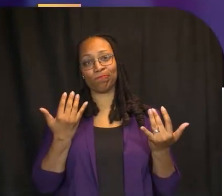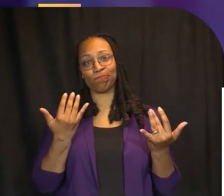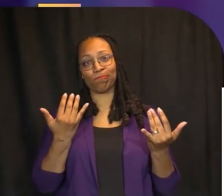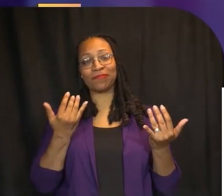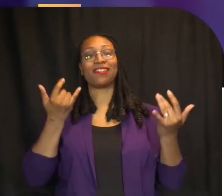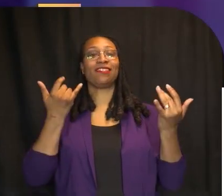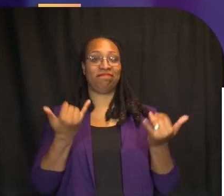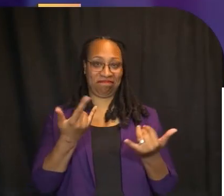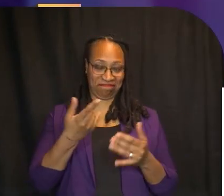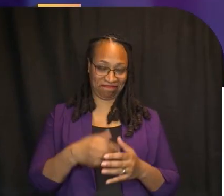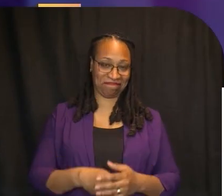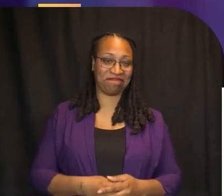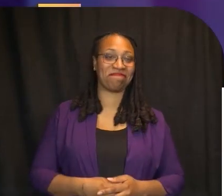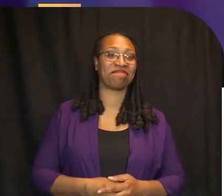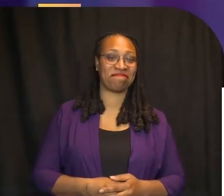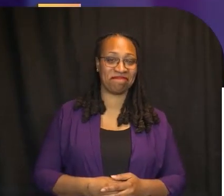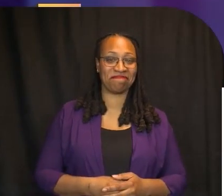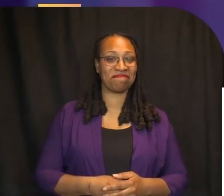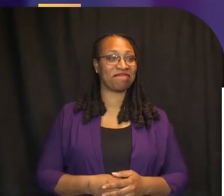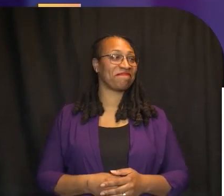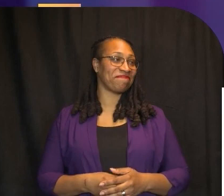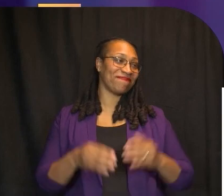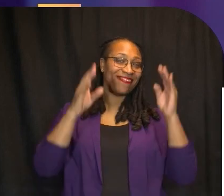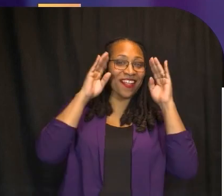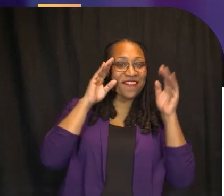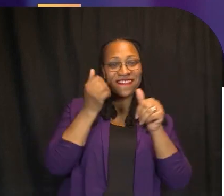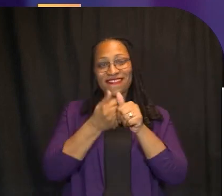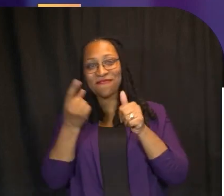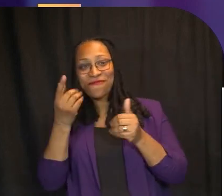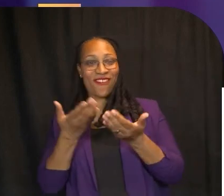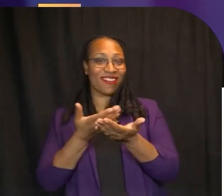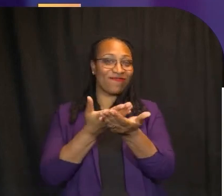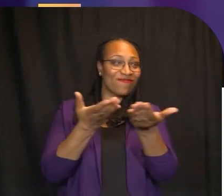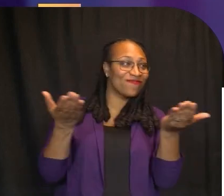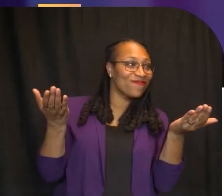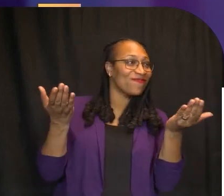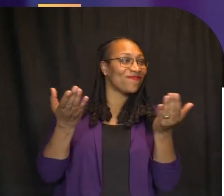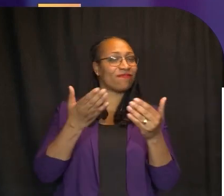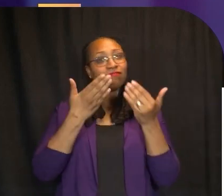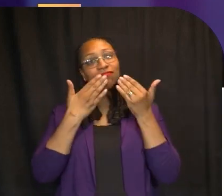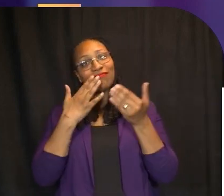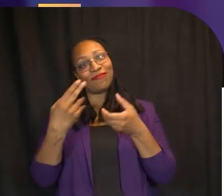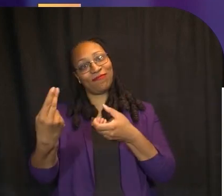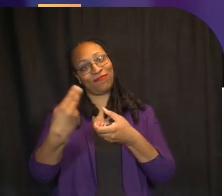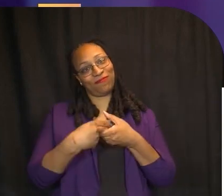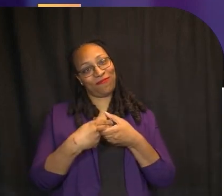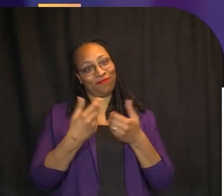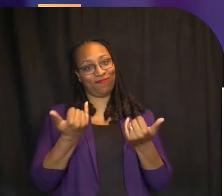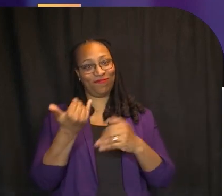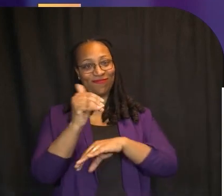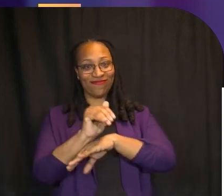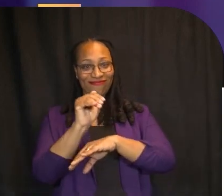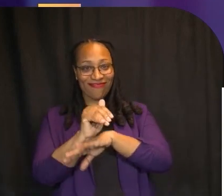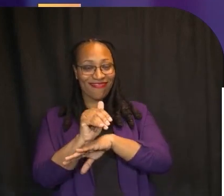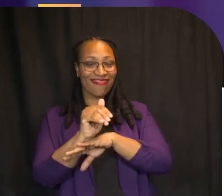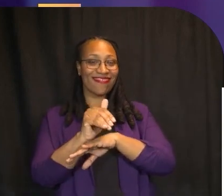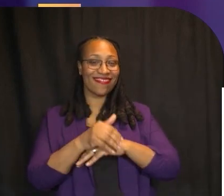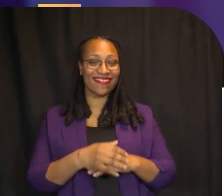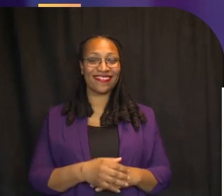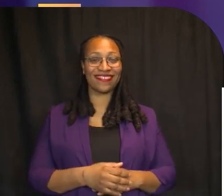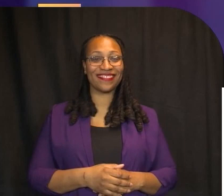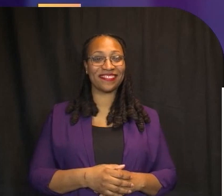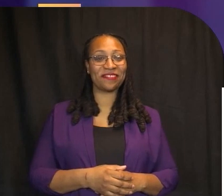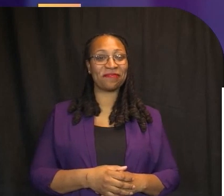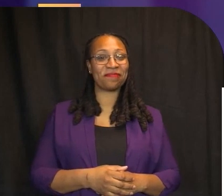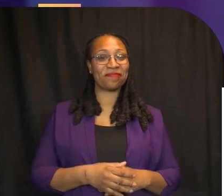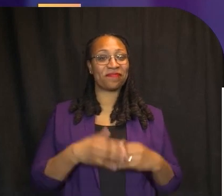Hello, everyone. Thank you so much for being with us this evening. I want to start out by saying that Maria Town, President and CEO